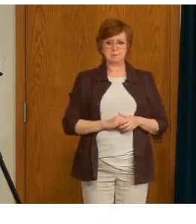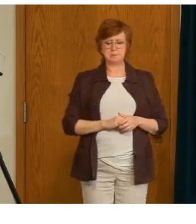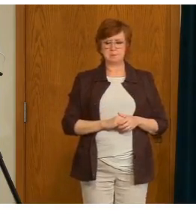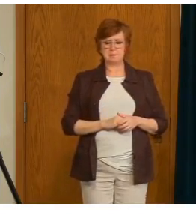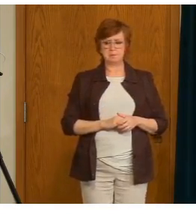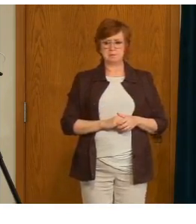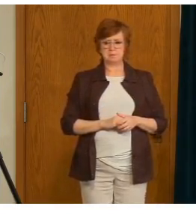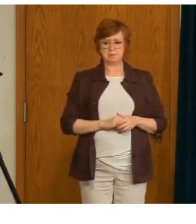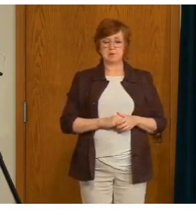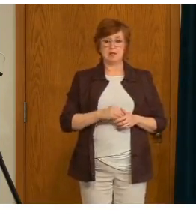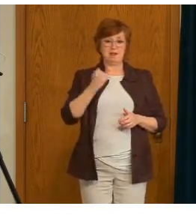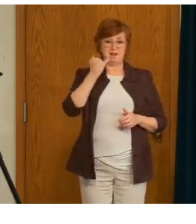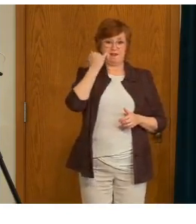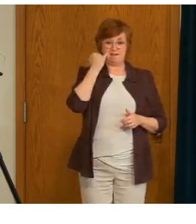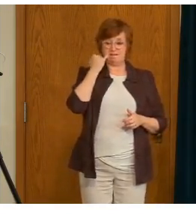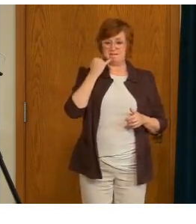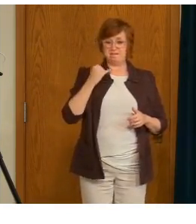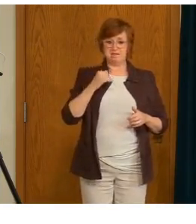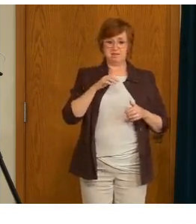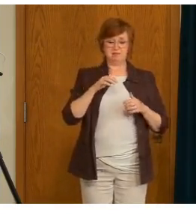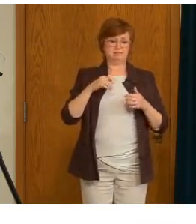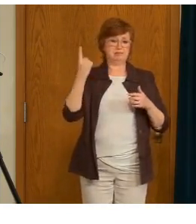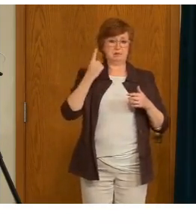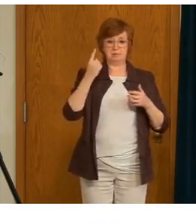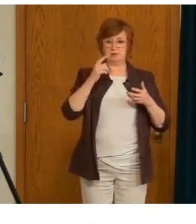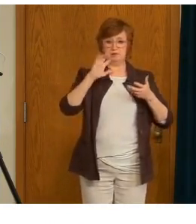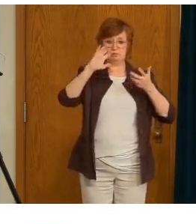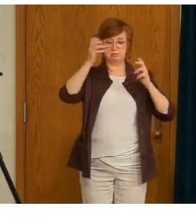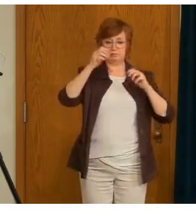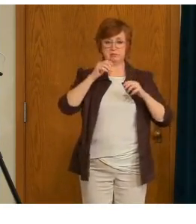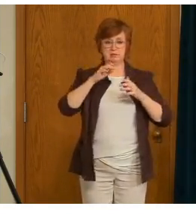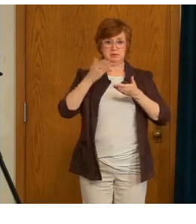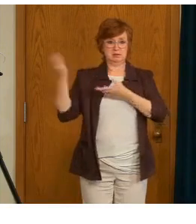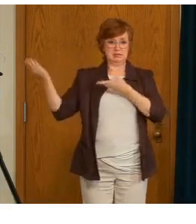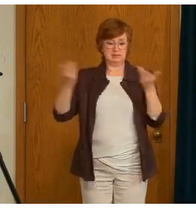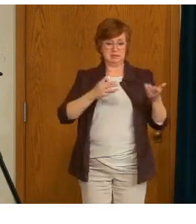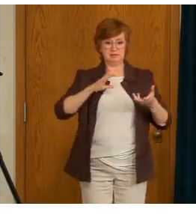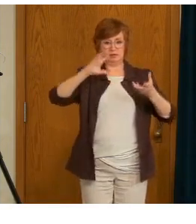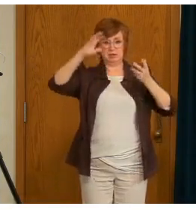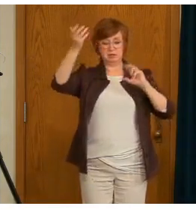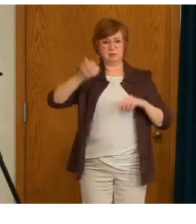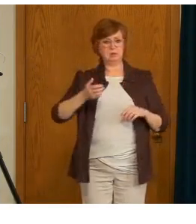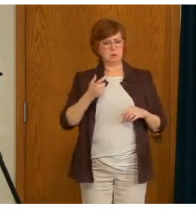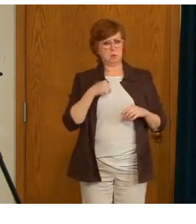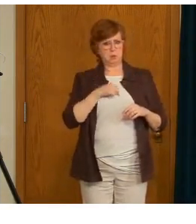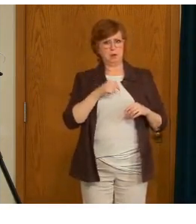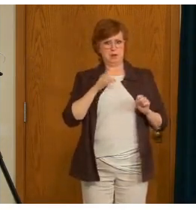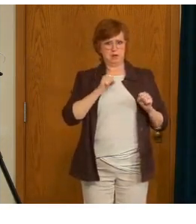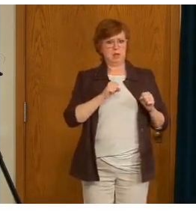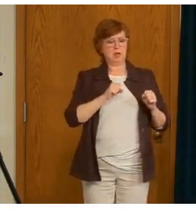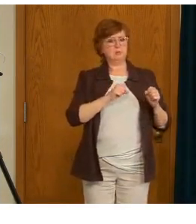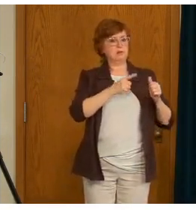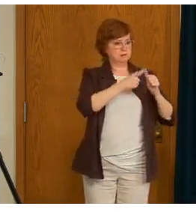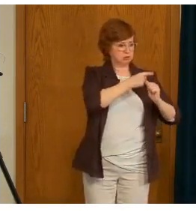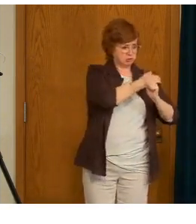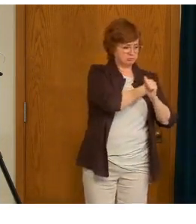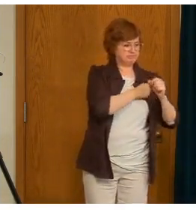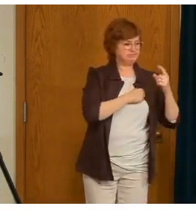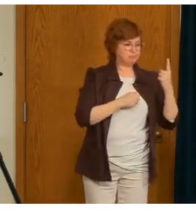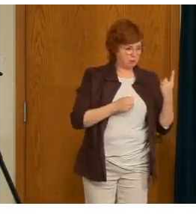at mix and match schedules to use if required. And in the past, other places of Canada have had to use that. And we will certainly